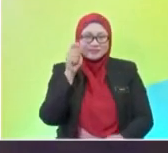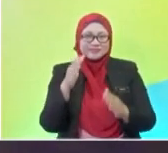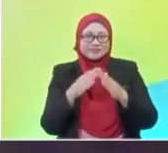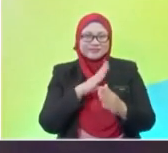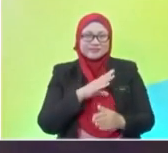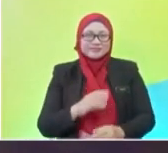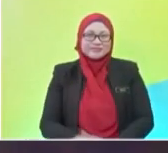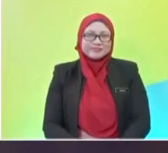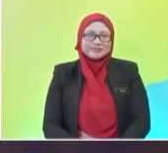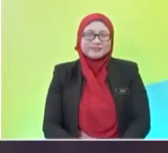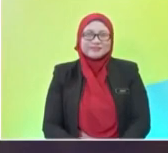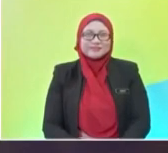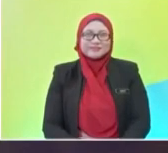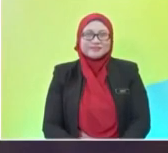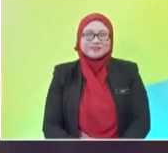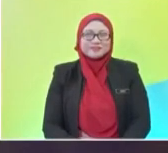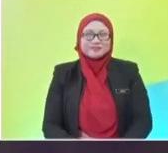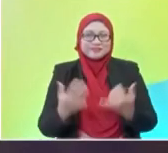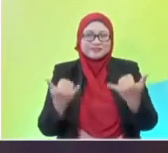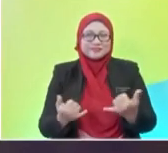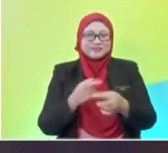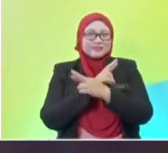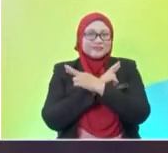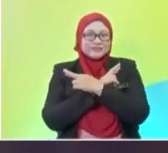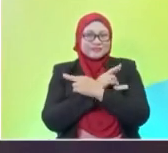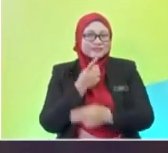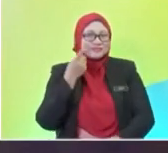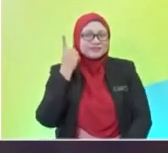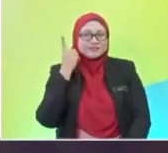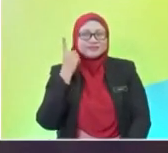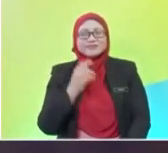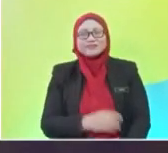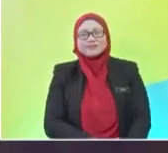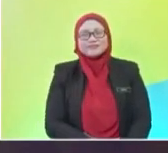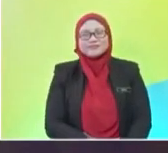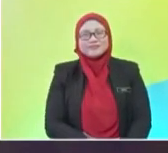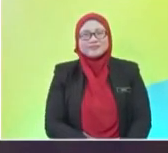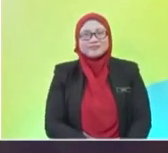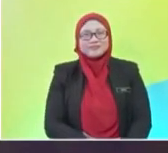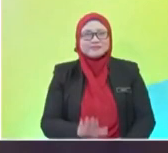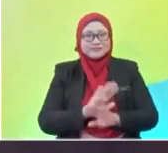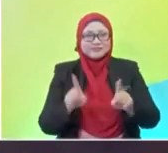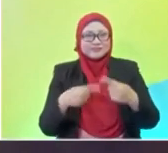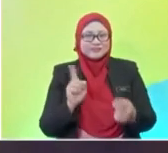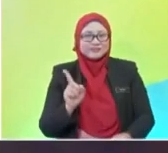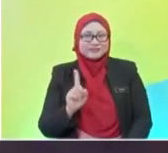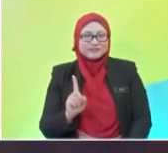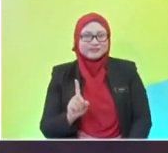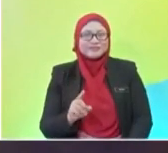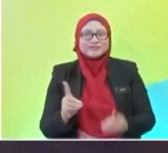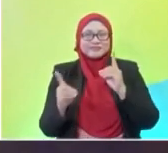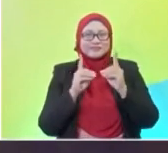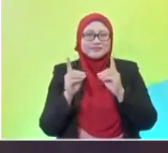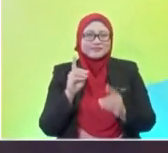listening. Okay, so well, teacher, can we take a short break before we proceed any further? Sure. Okay, for our friends watching at home, don't go anywhere. We'll be right back with Miss